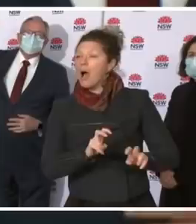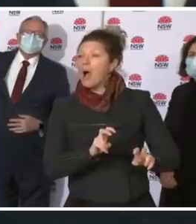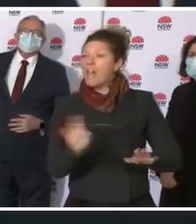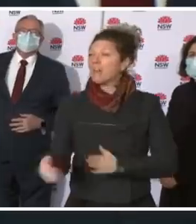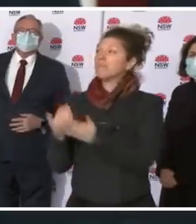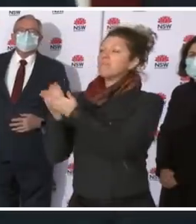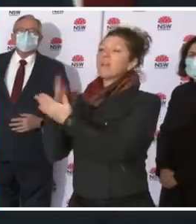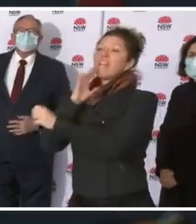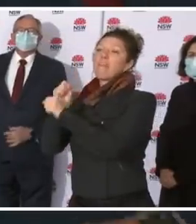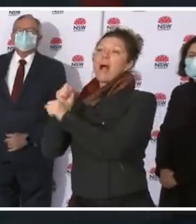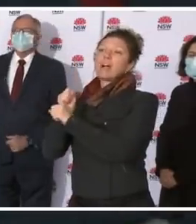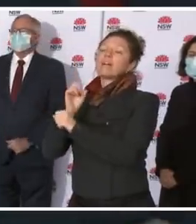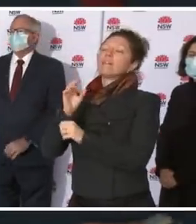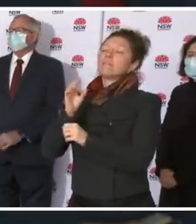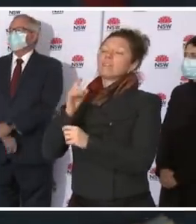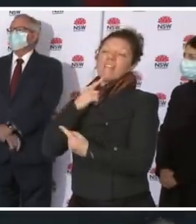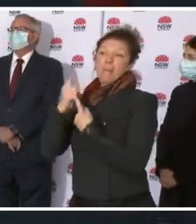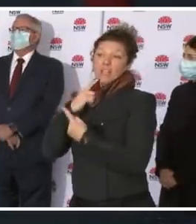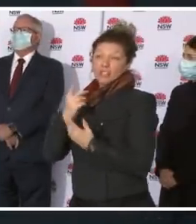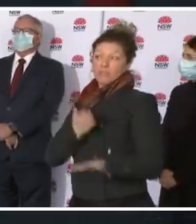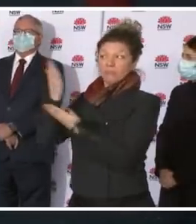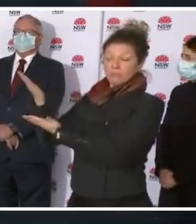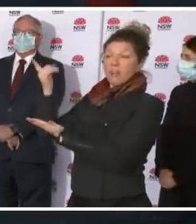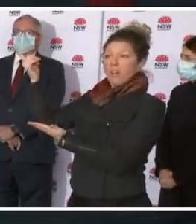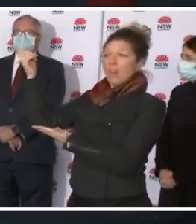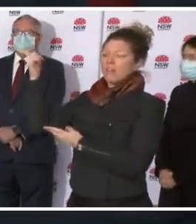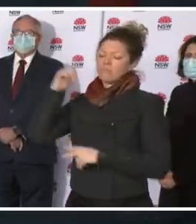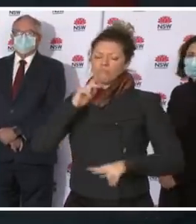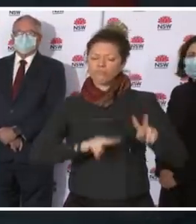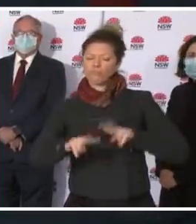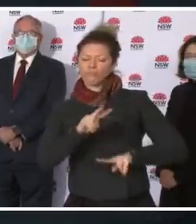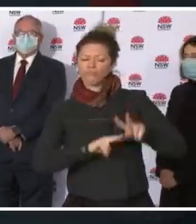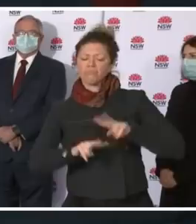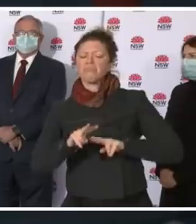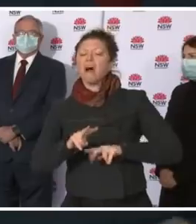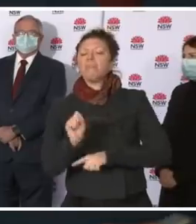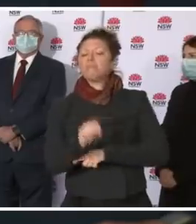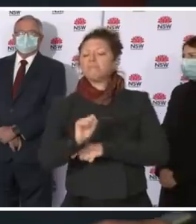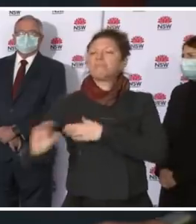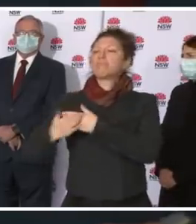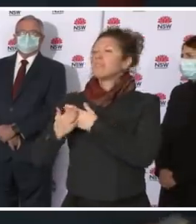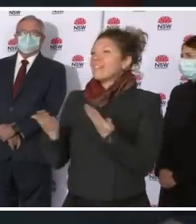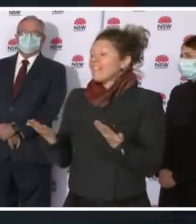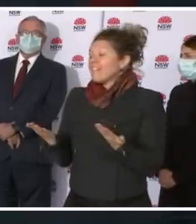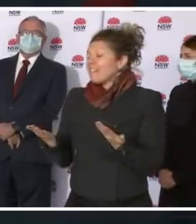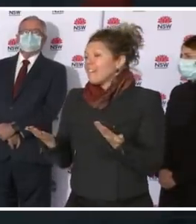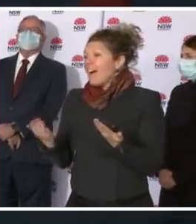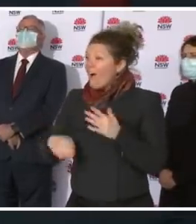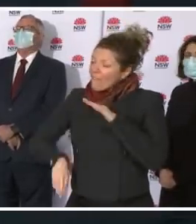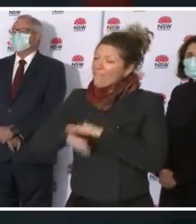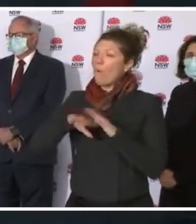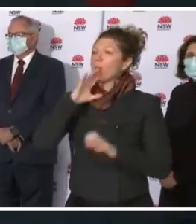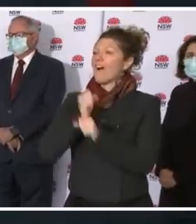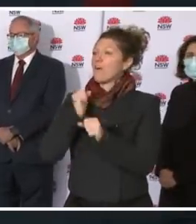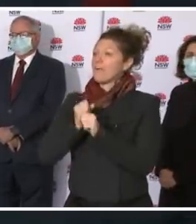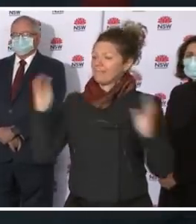I mean, clearly we're not the experts in logistic chains and other things. And so we need that whole of government approach to